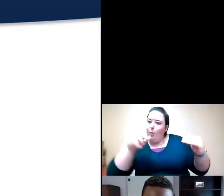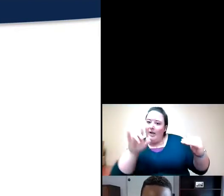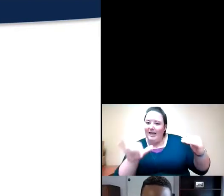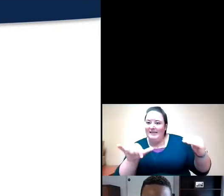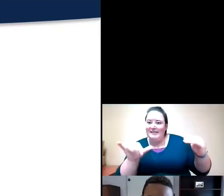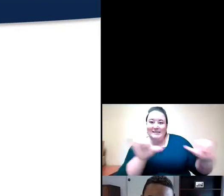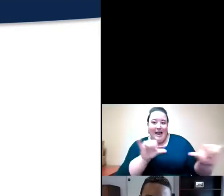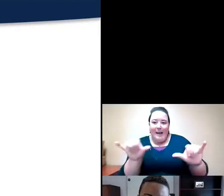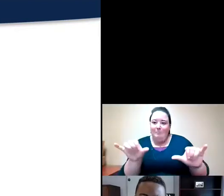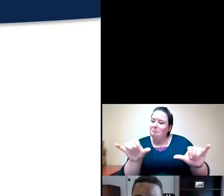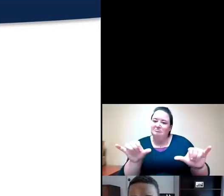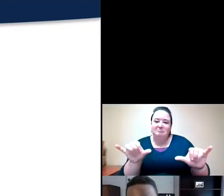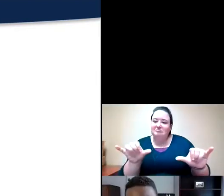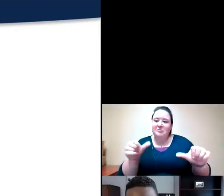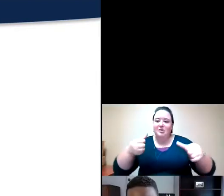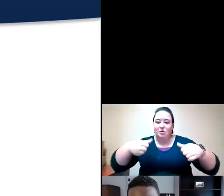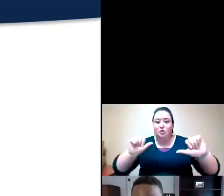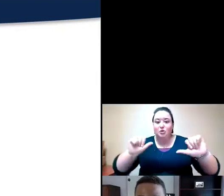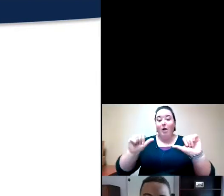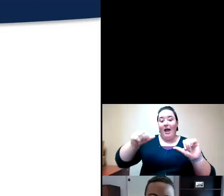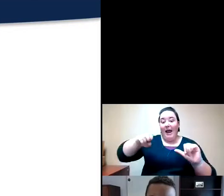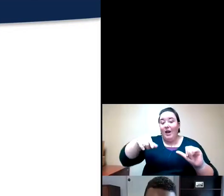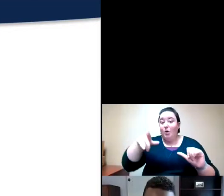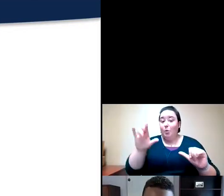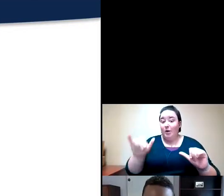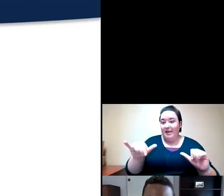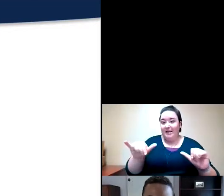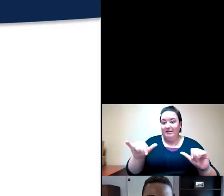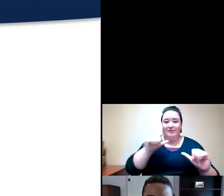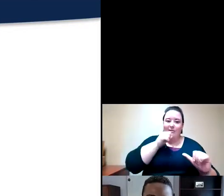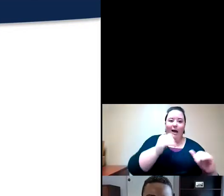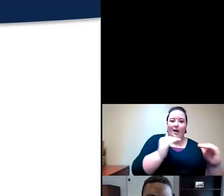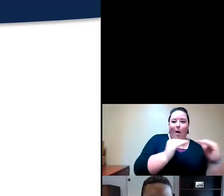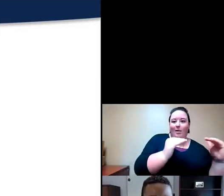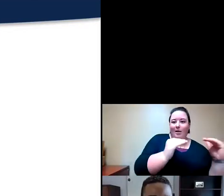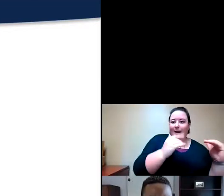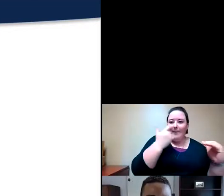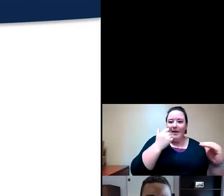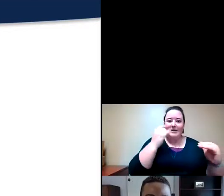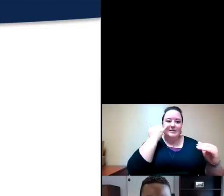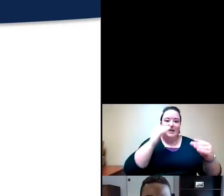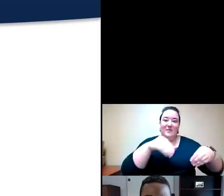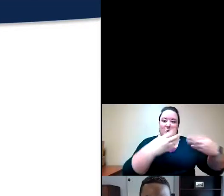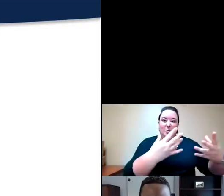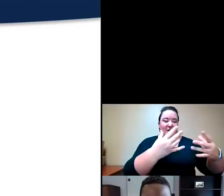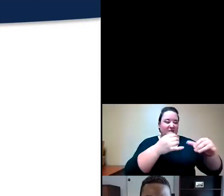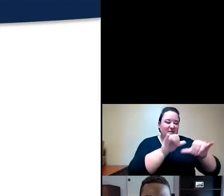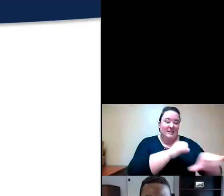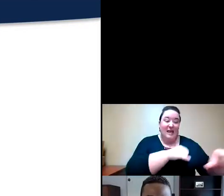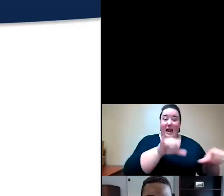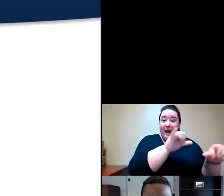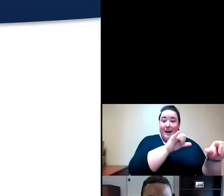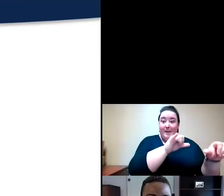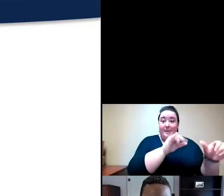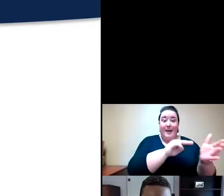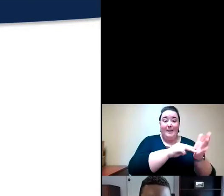thing, and we should strive for equity instead of equality, because if you give everyone the same thing, it doesn't account for